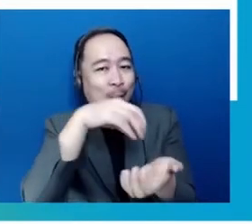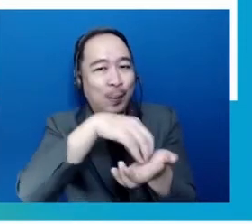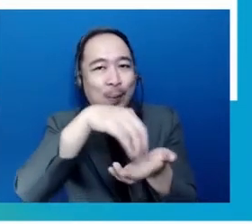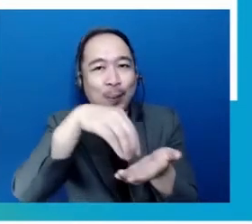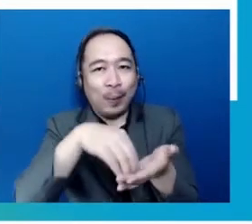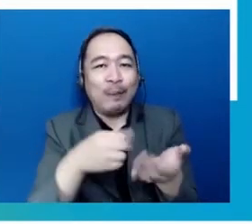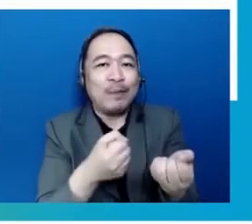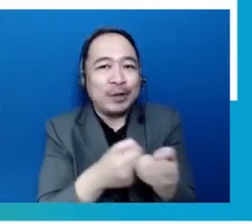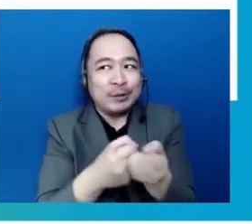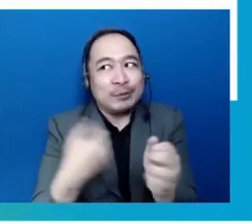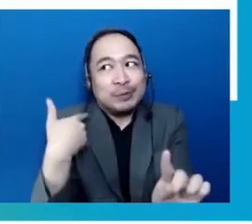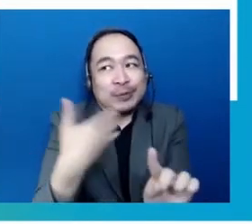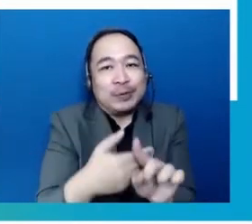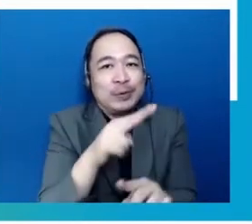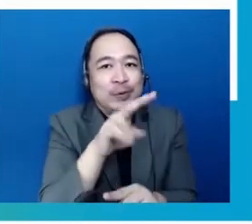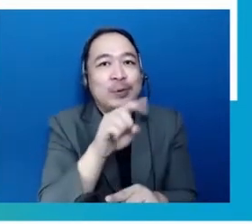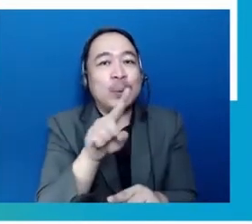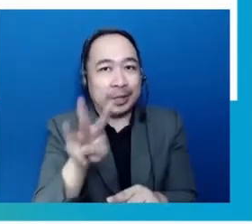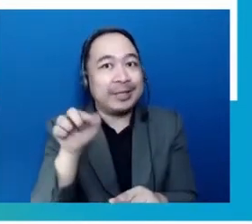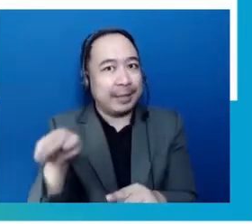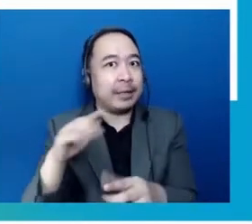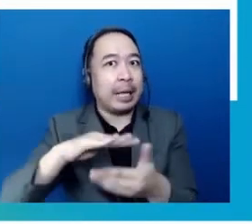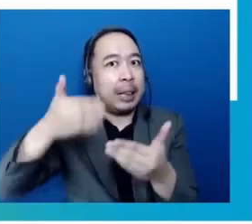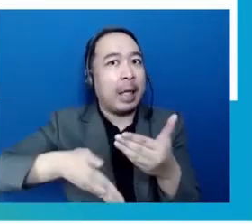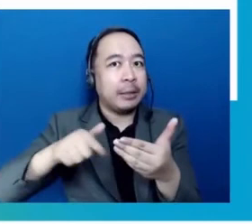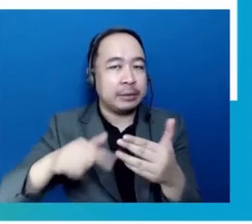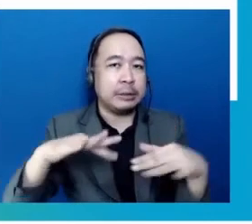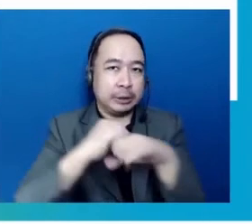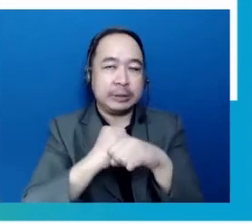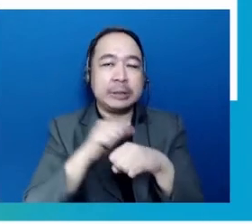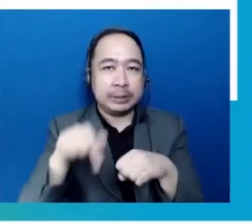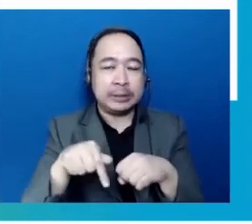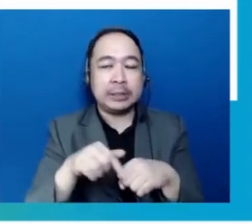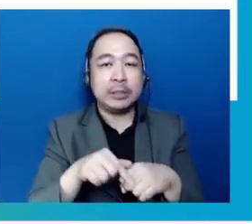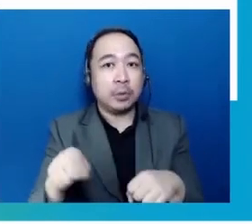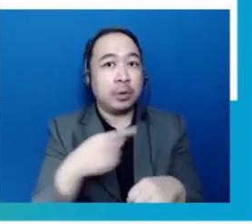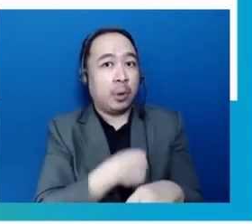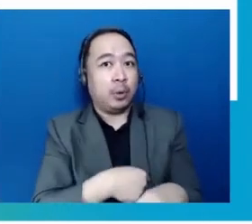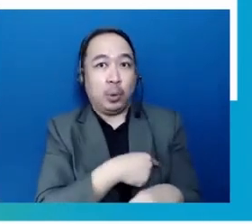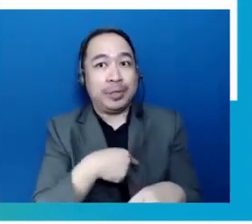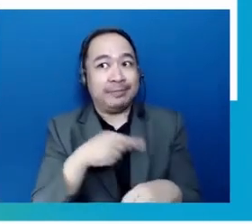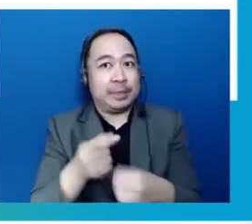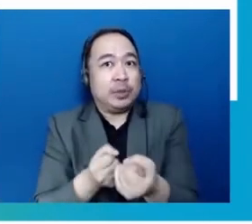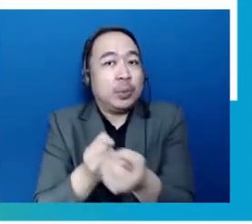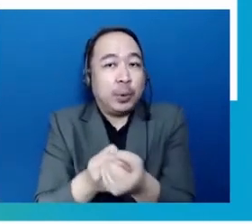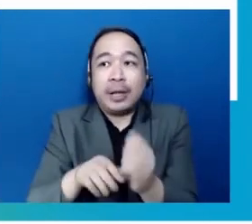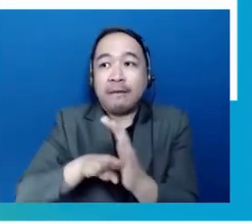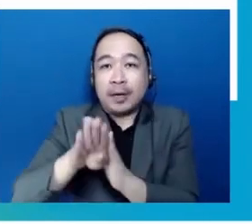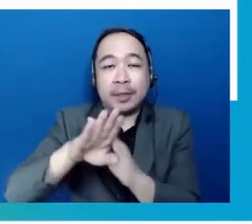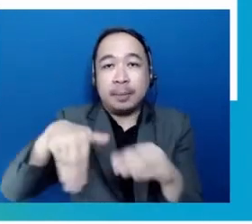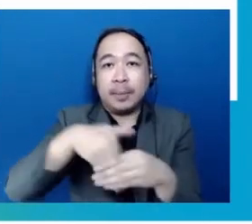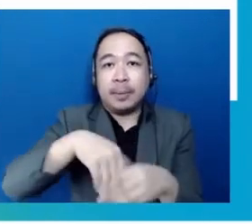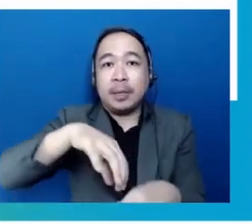2013. 2013 was the last year we did finance coal-fired energy and commit to support the developing member countries with clean